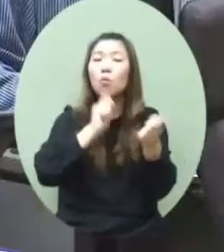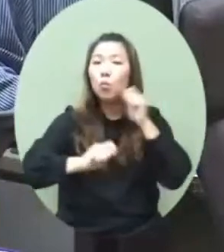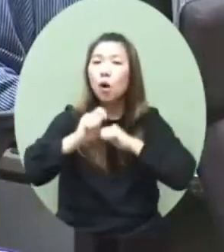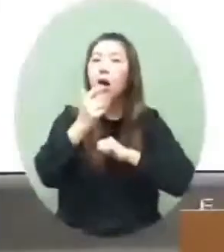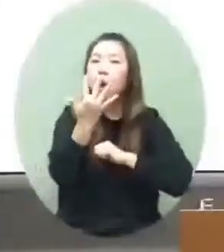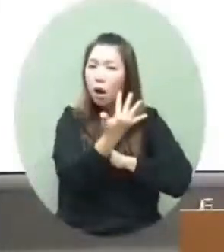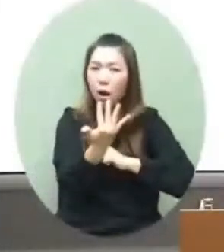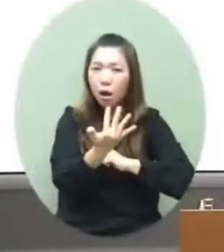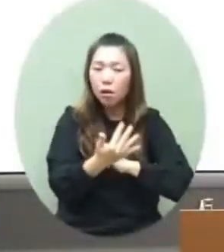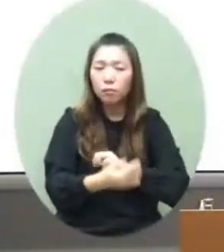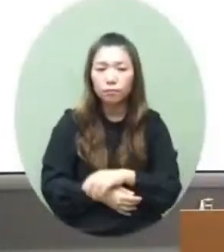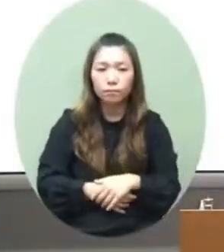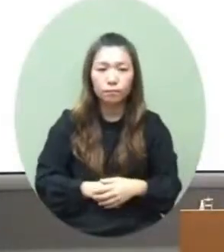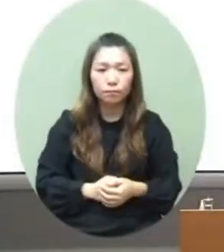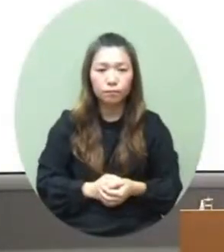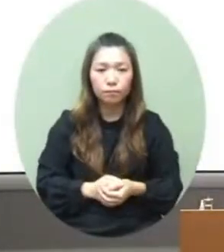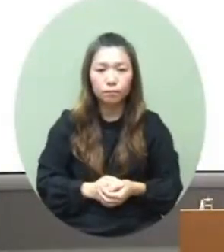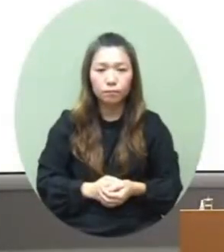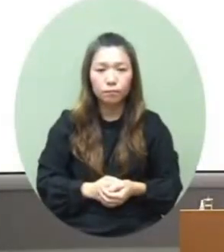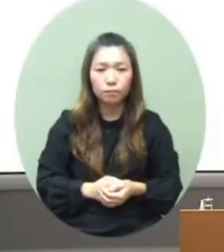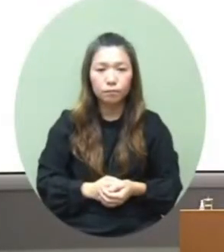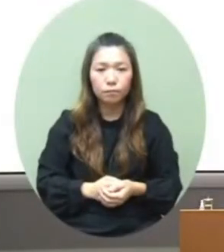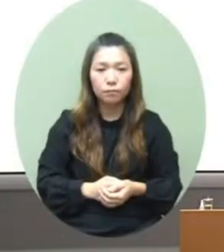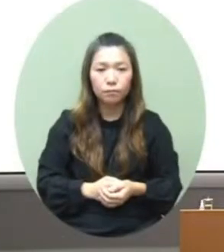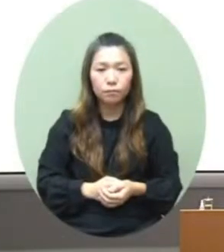Perhaps let me invite Dane to answer